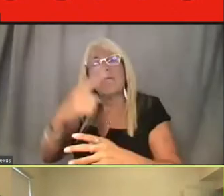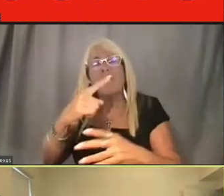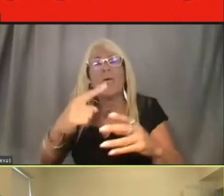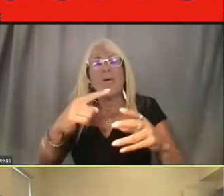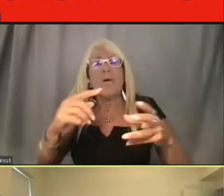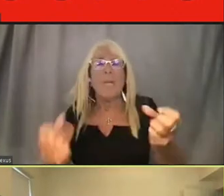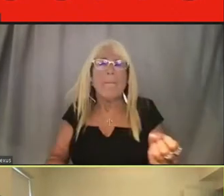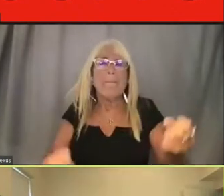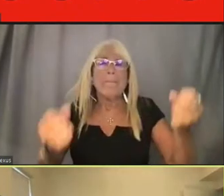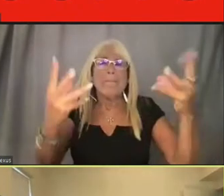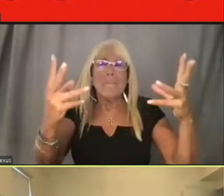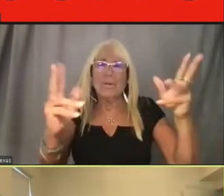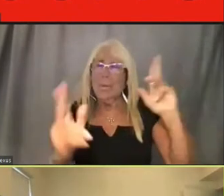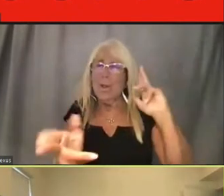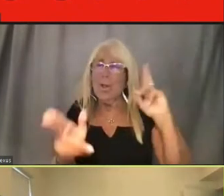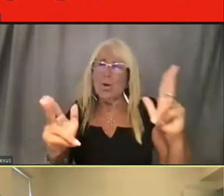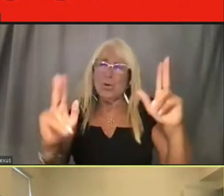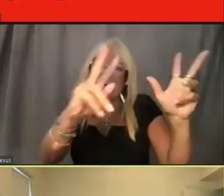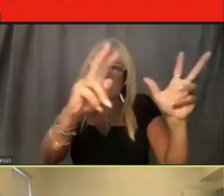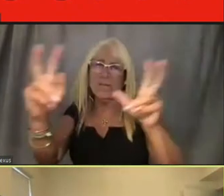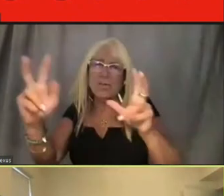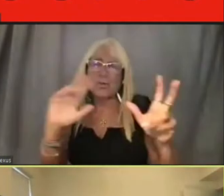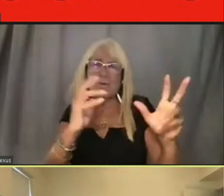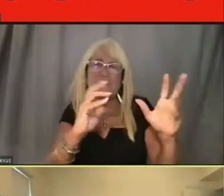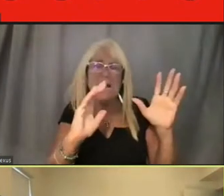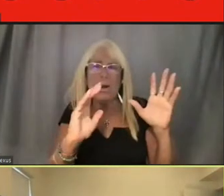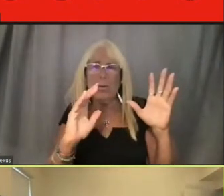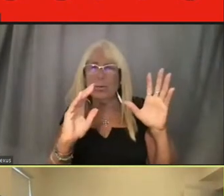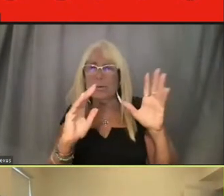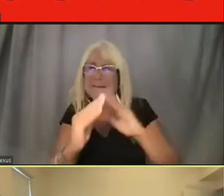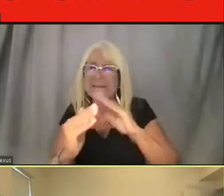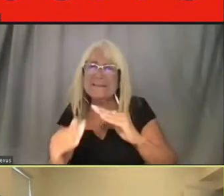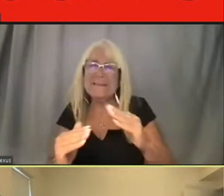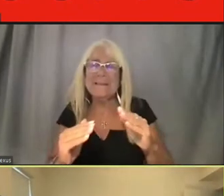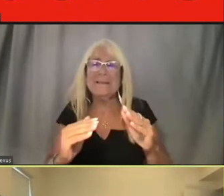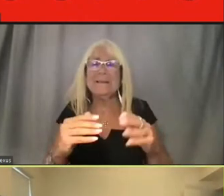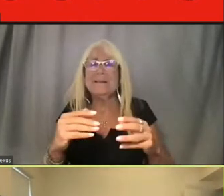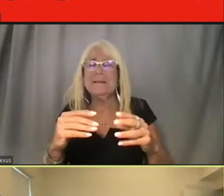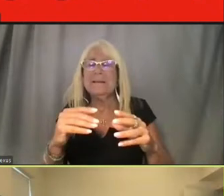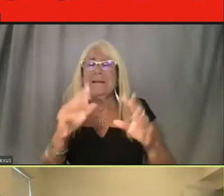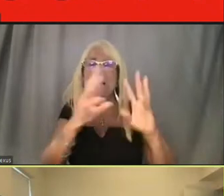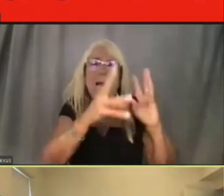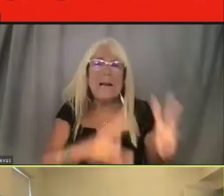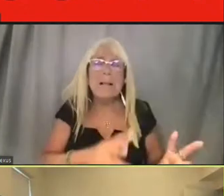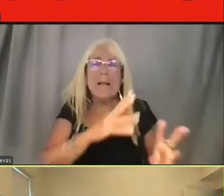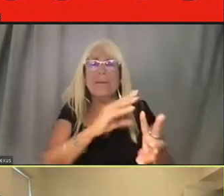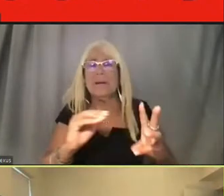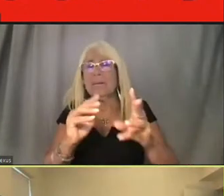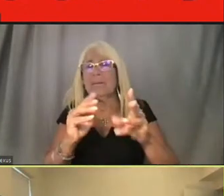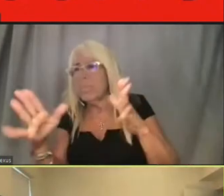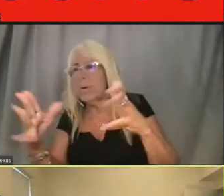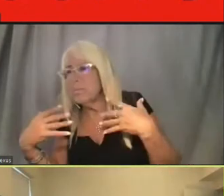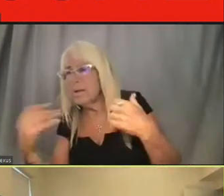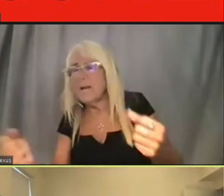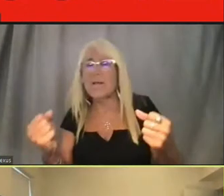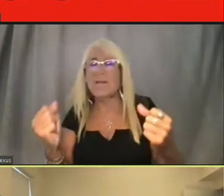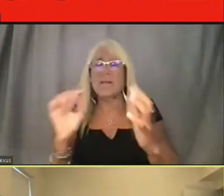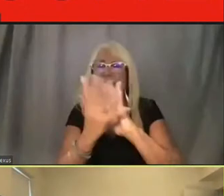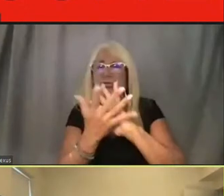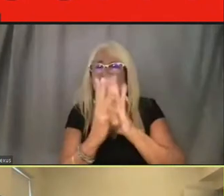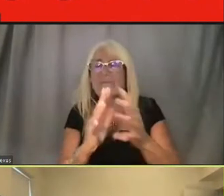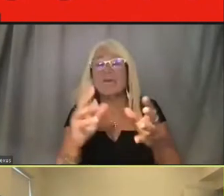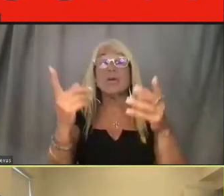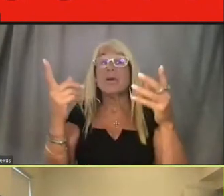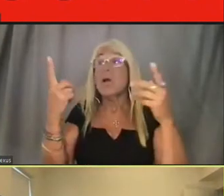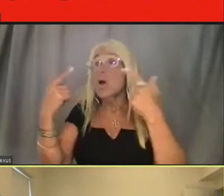our city the climate crisis the the Public Health crisis and the traffic congestion it's working in London